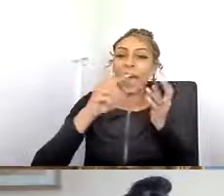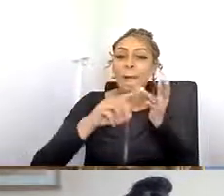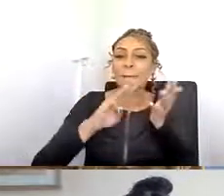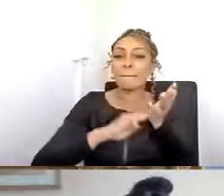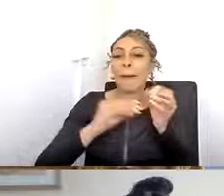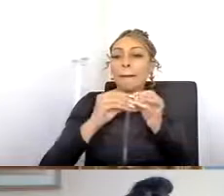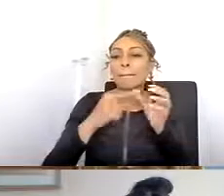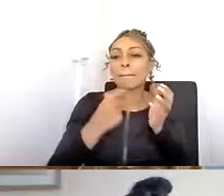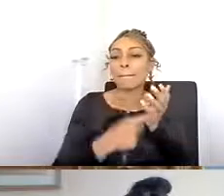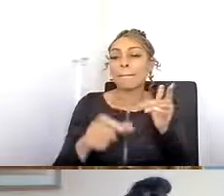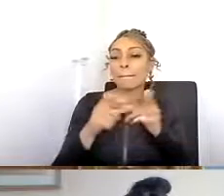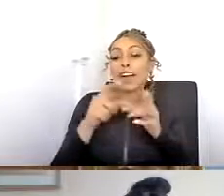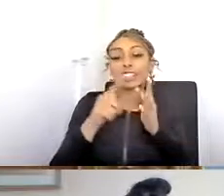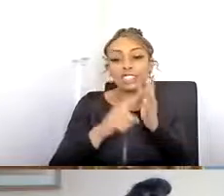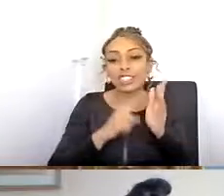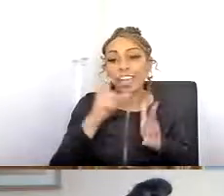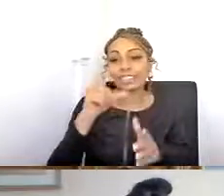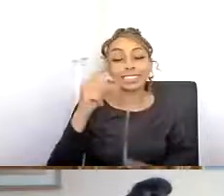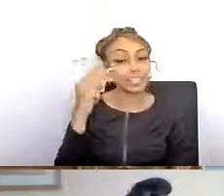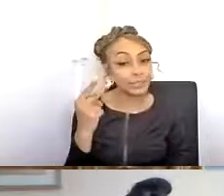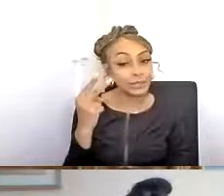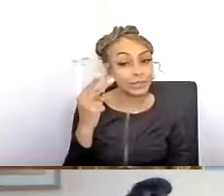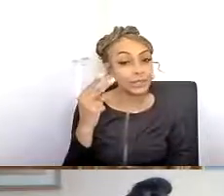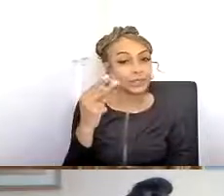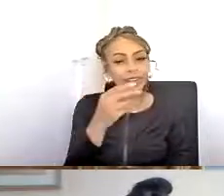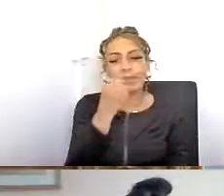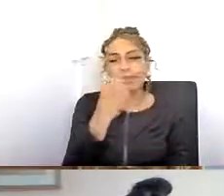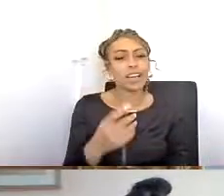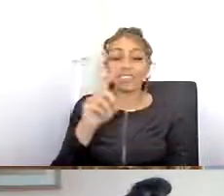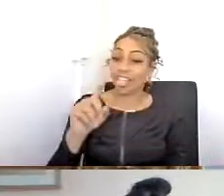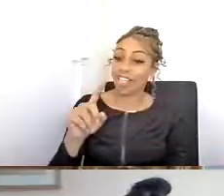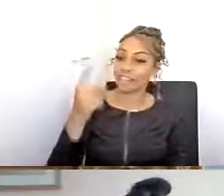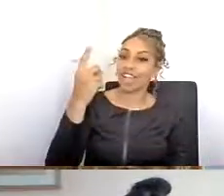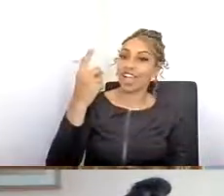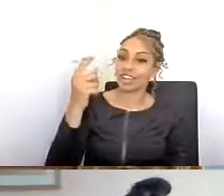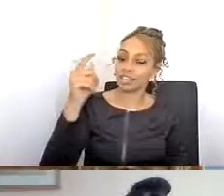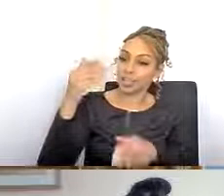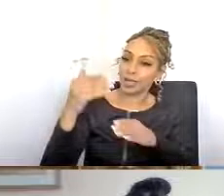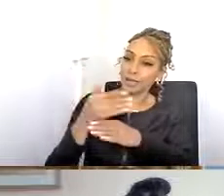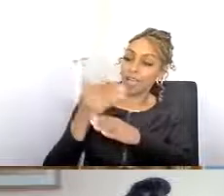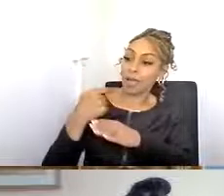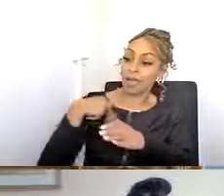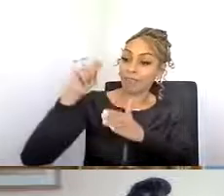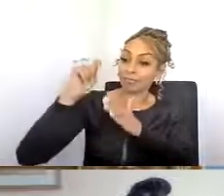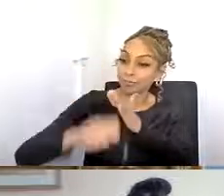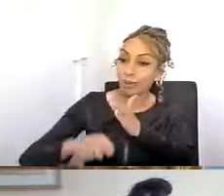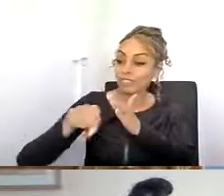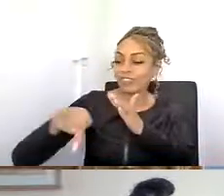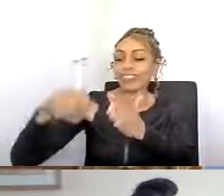JC2. But I love this painting. It's really wonderful to say it was the first work that we bought for the